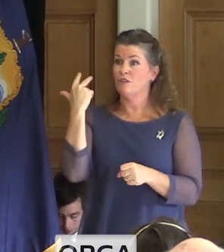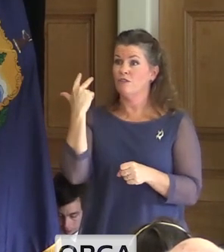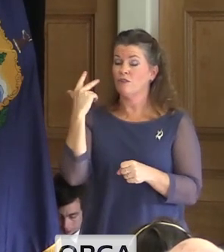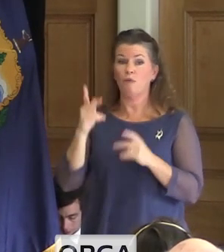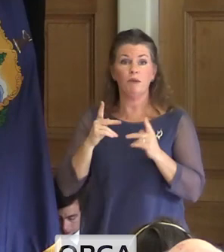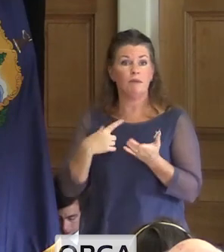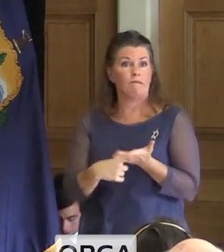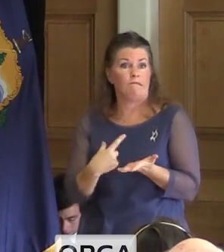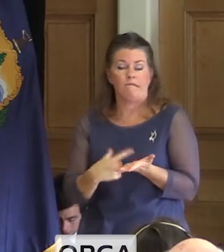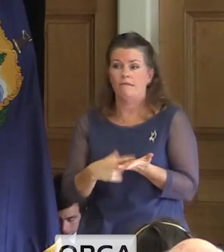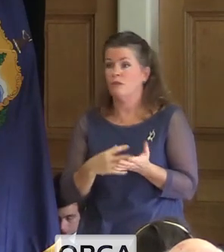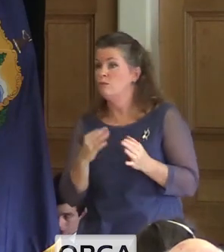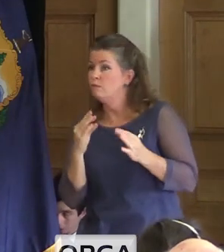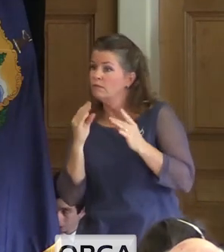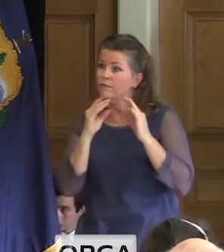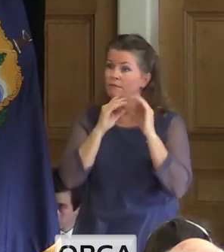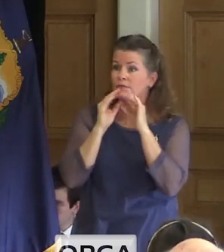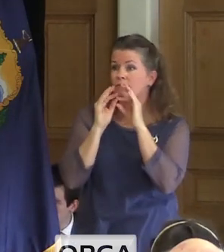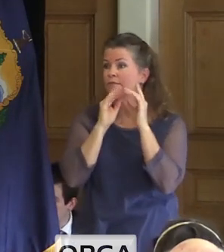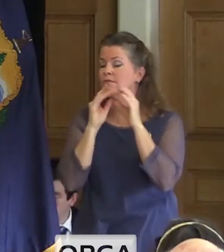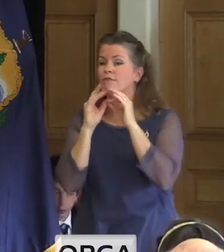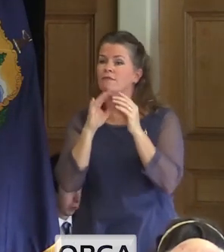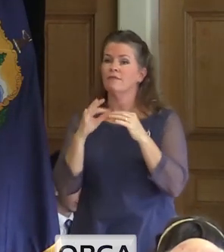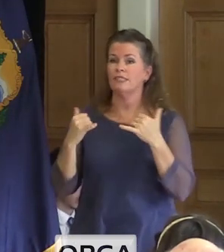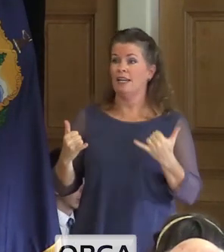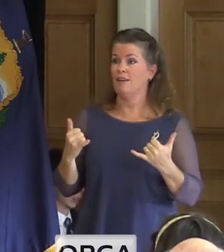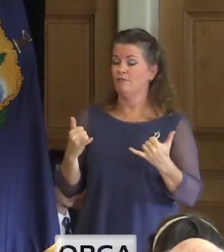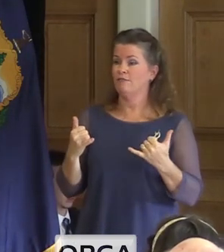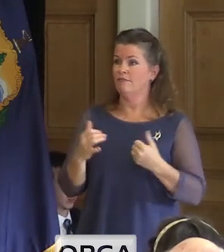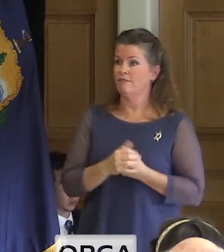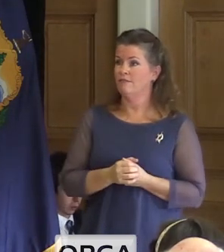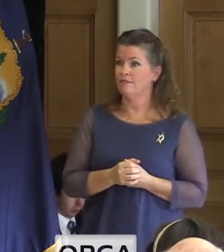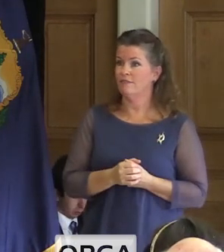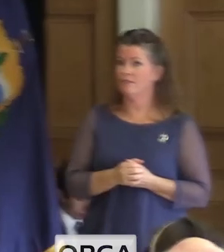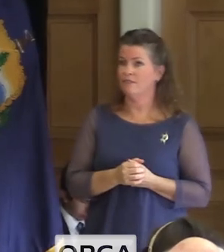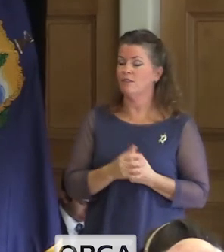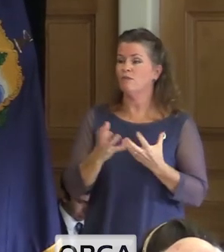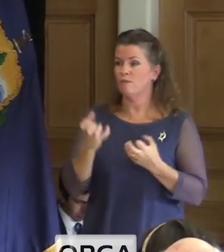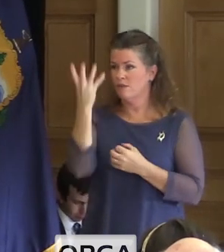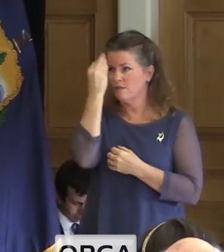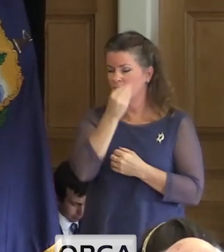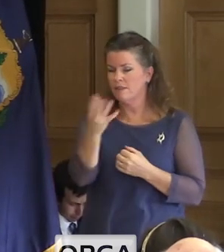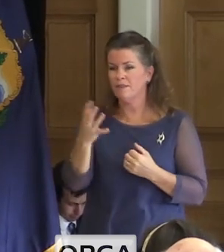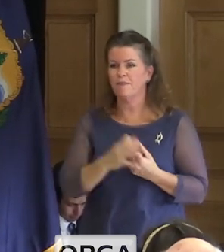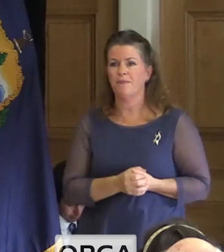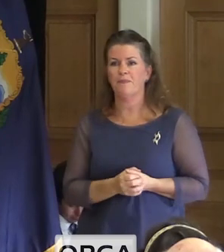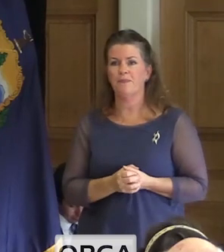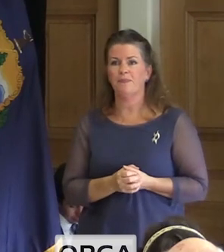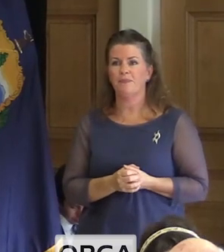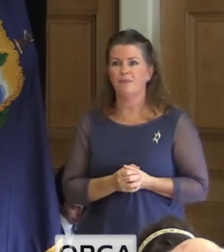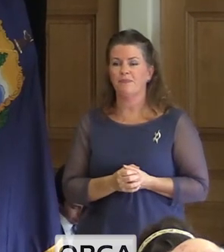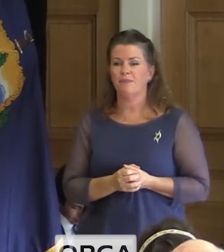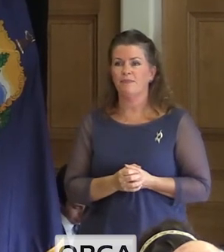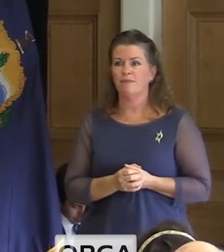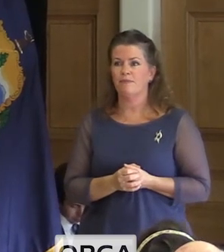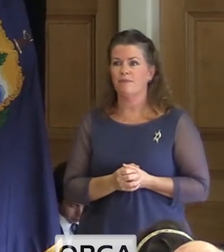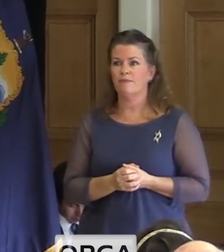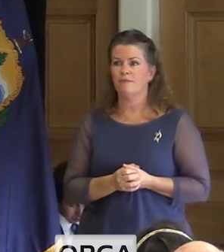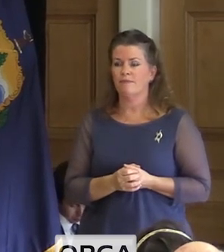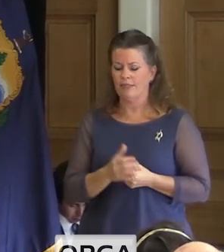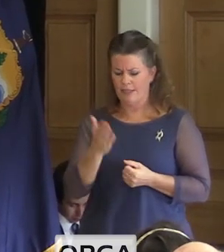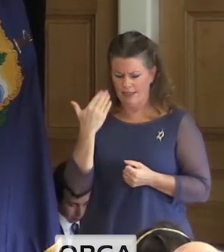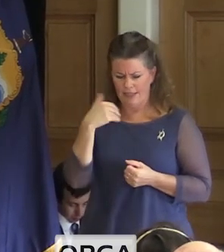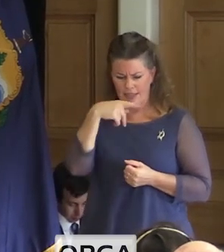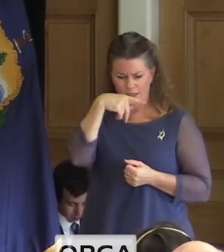that. Today, what I want to tell you is that the last poll that